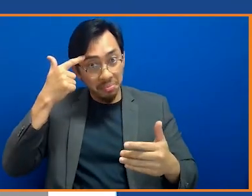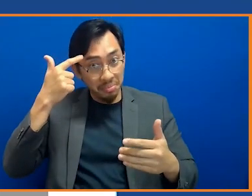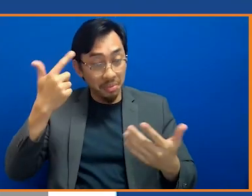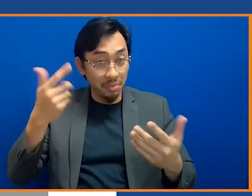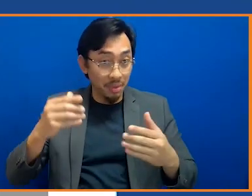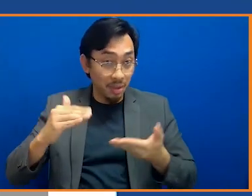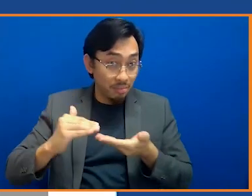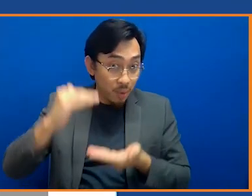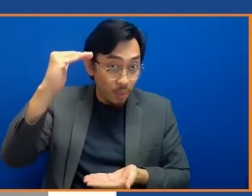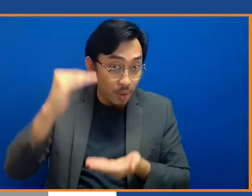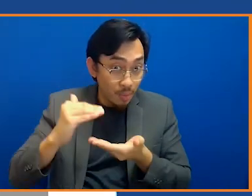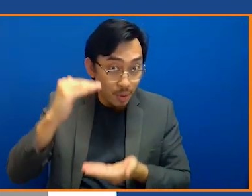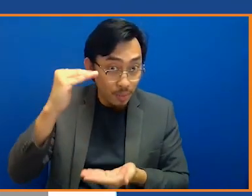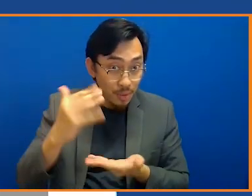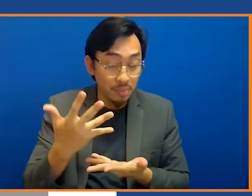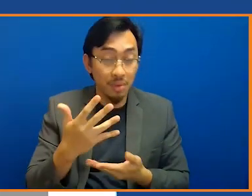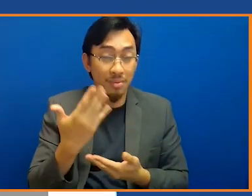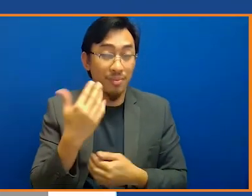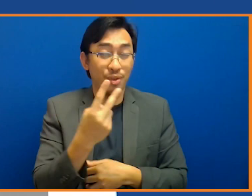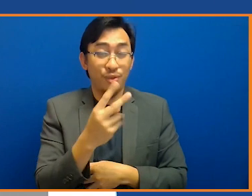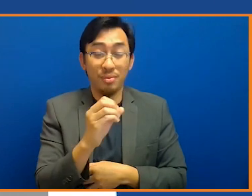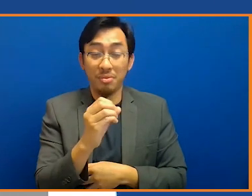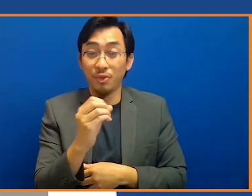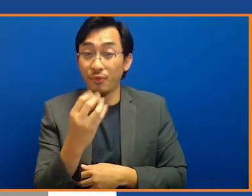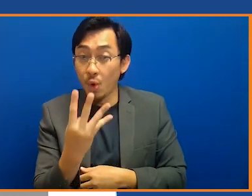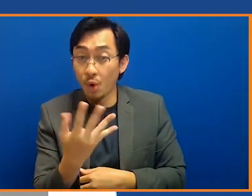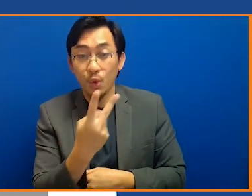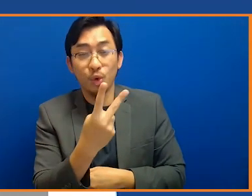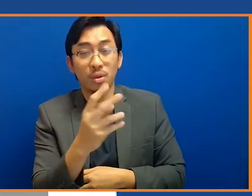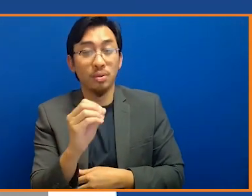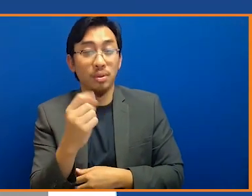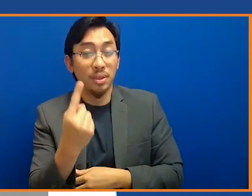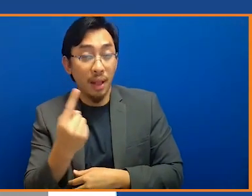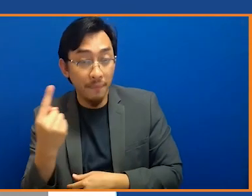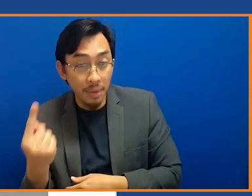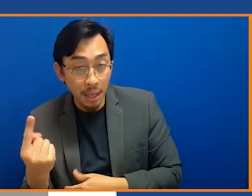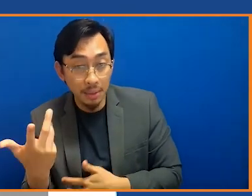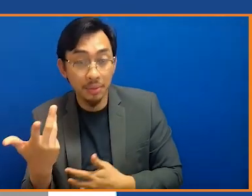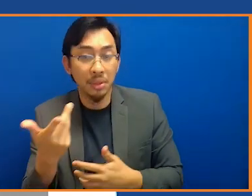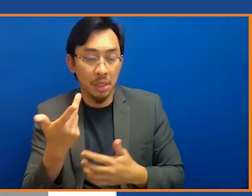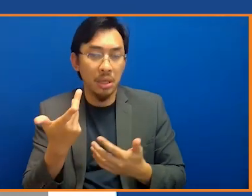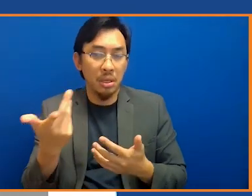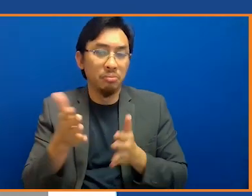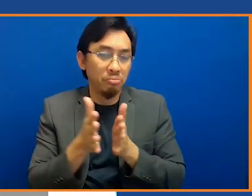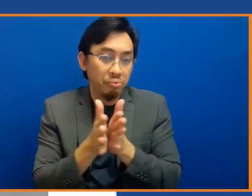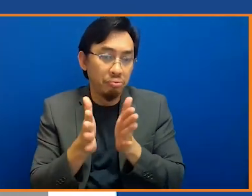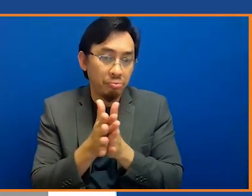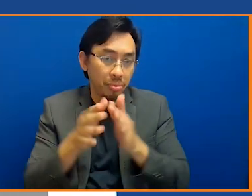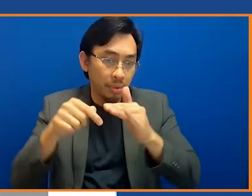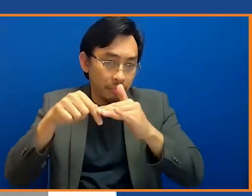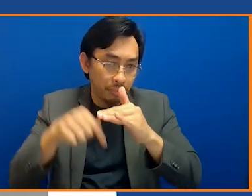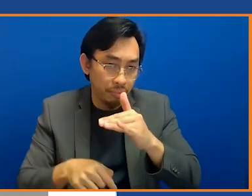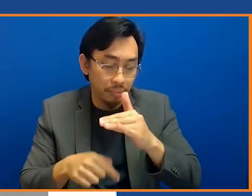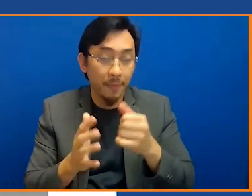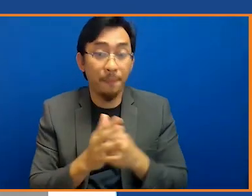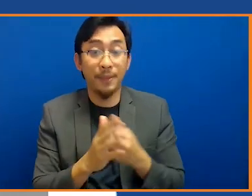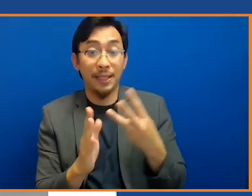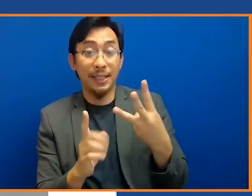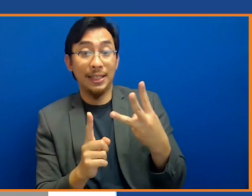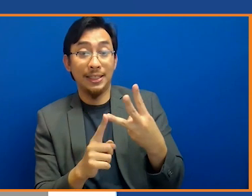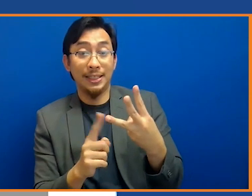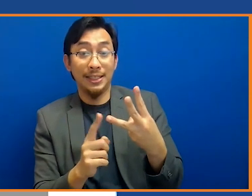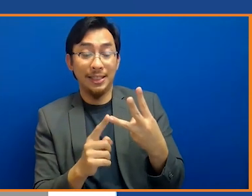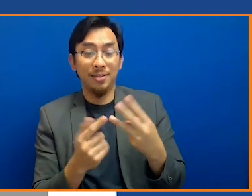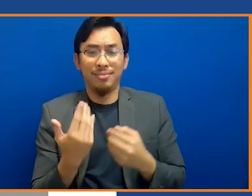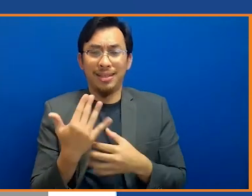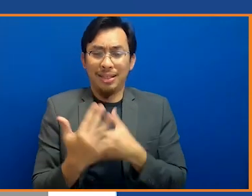is, yeah, probably before 2004, before the 2011 gadget. And please elaborate further your answer.